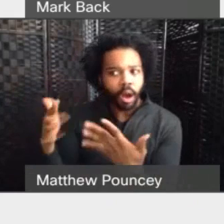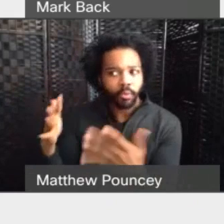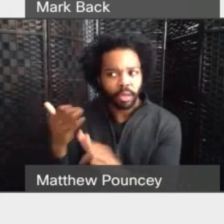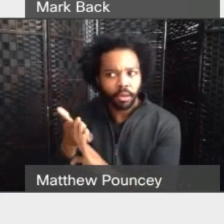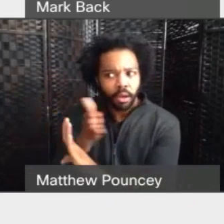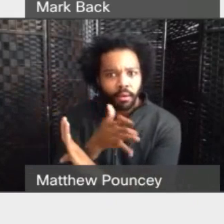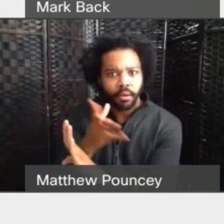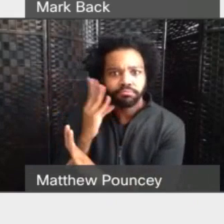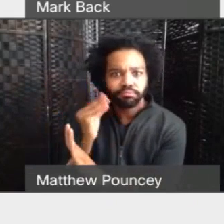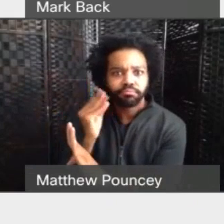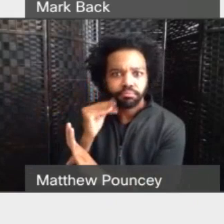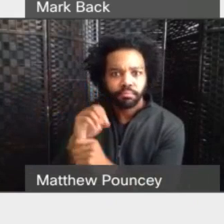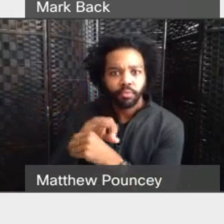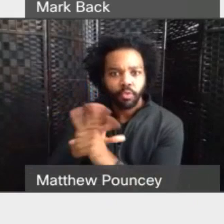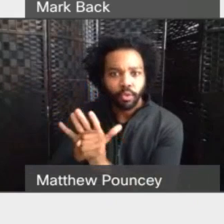tested again?